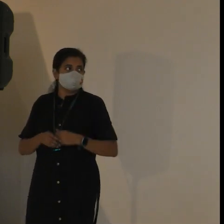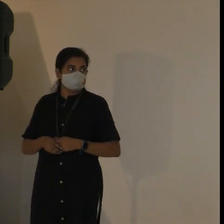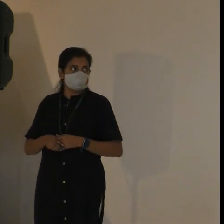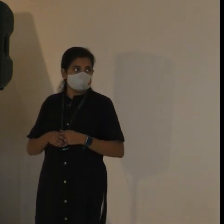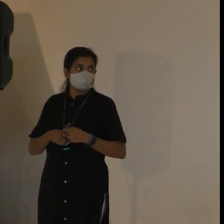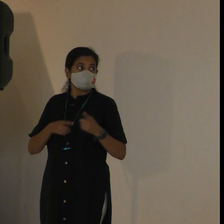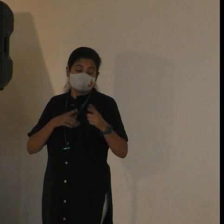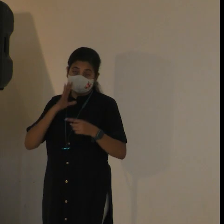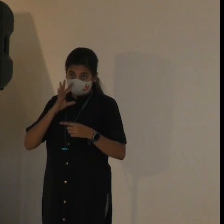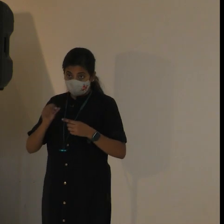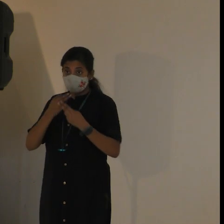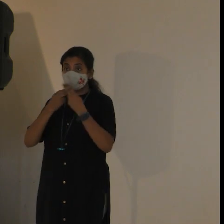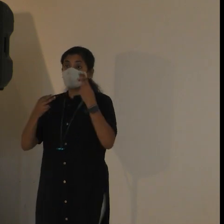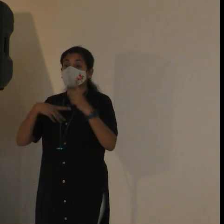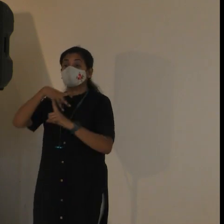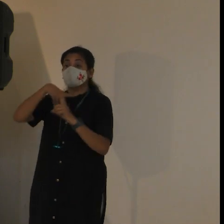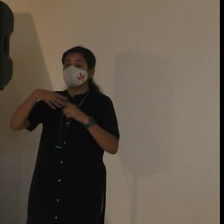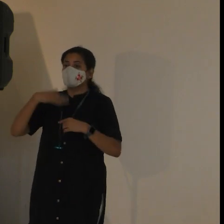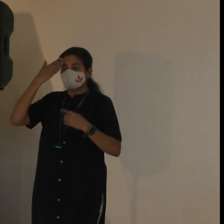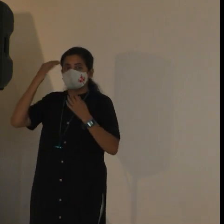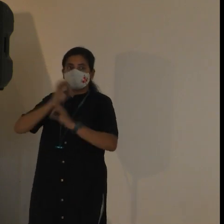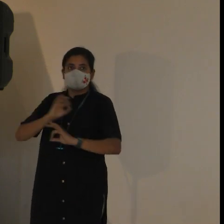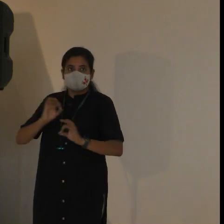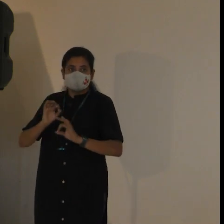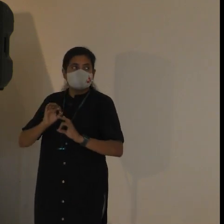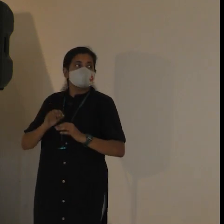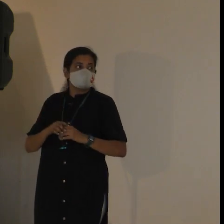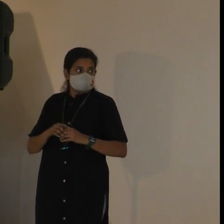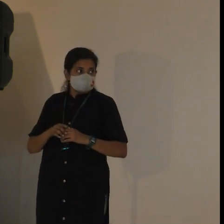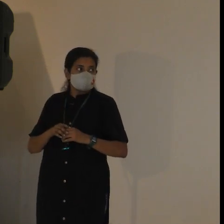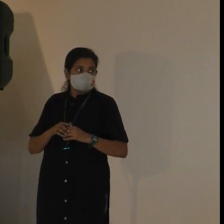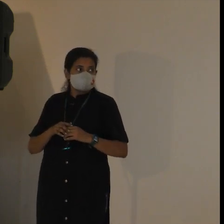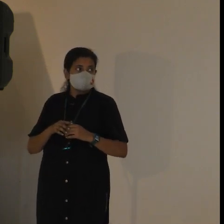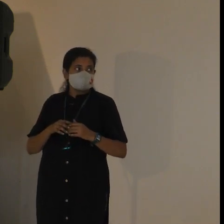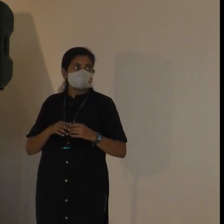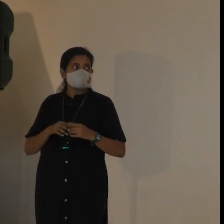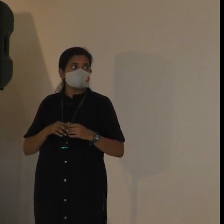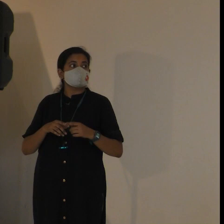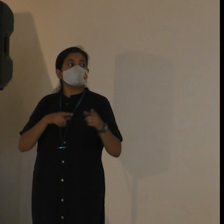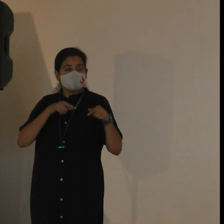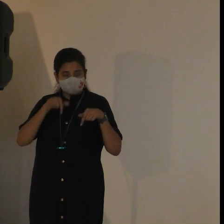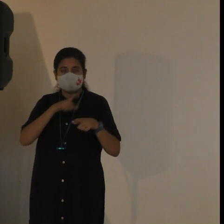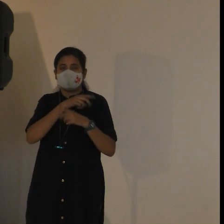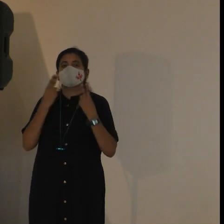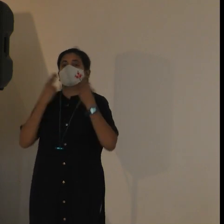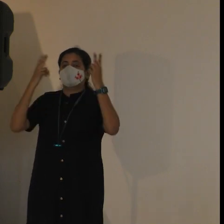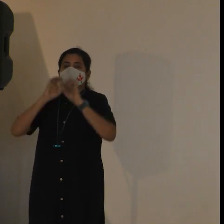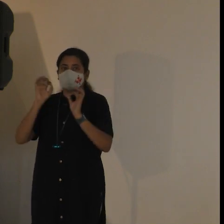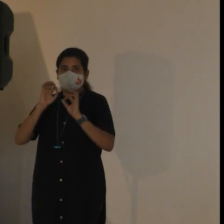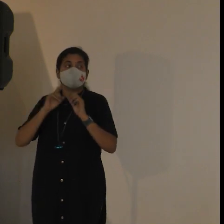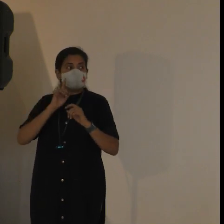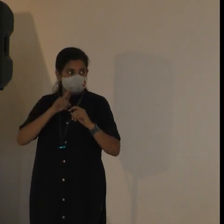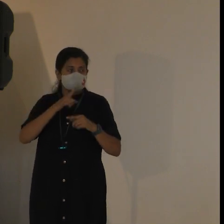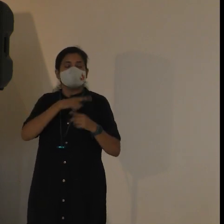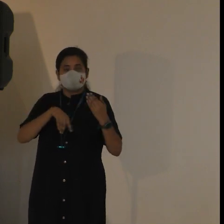a reality within emerging scholars, if not established scholars in the audience, that we're wearing